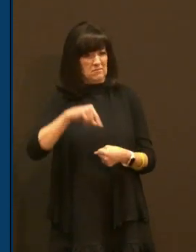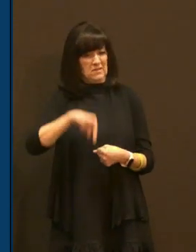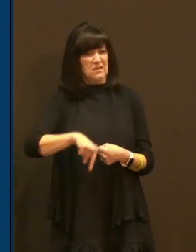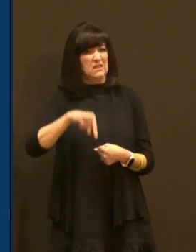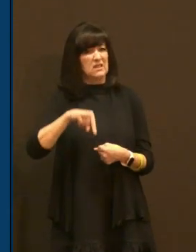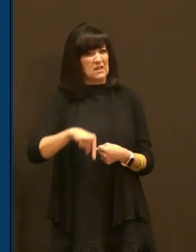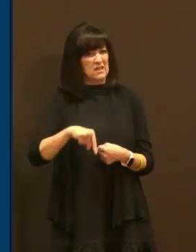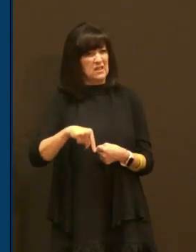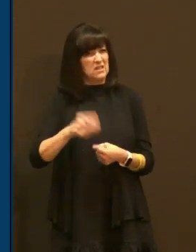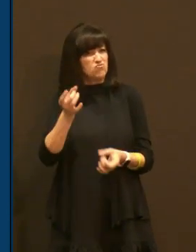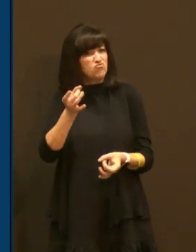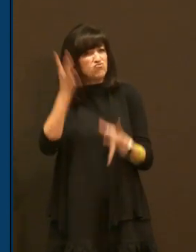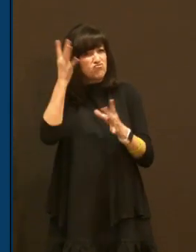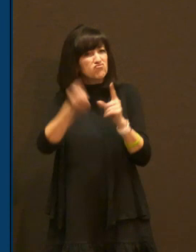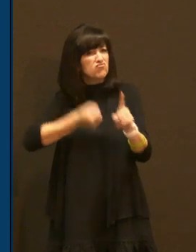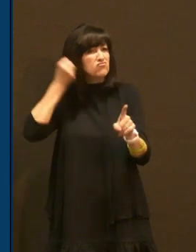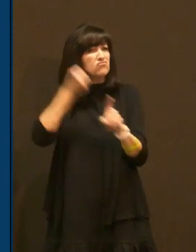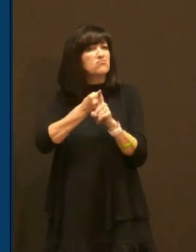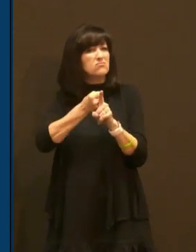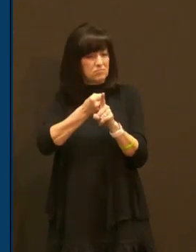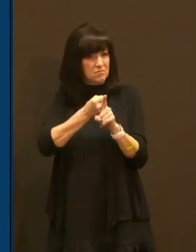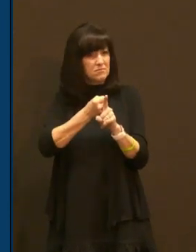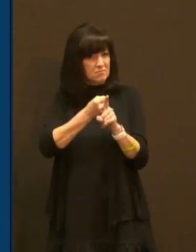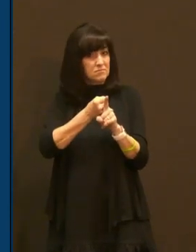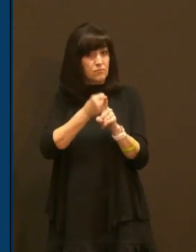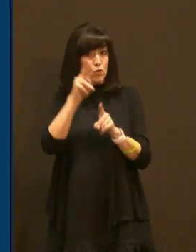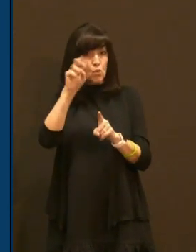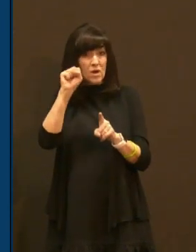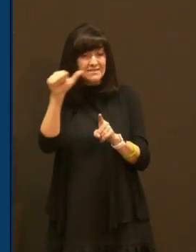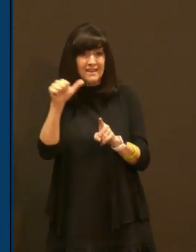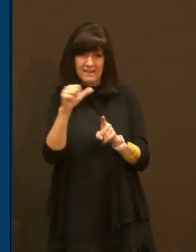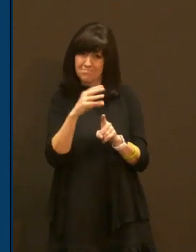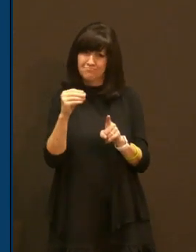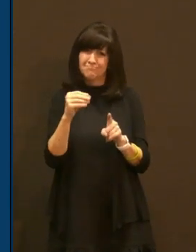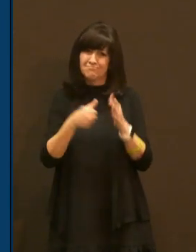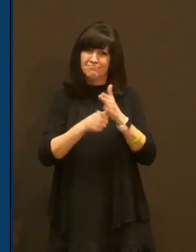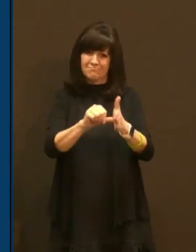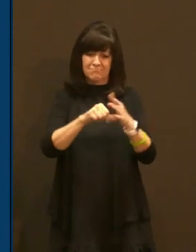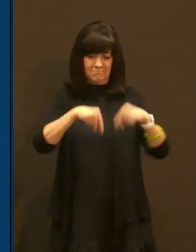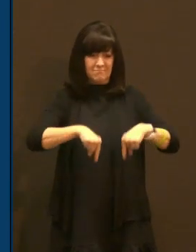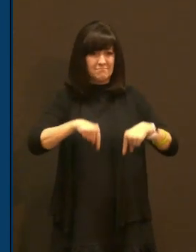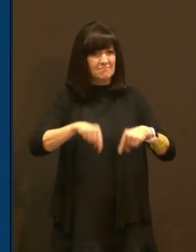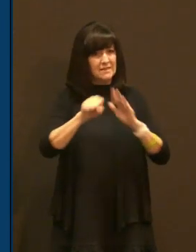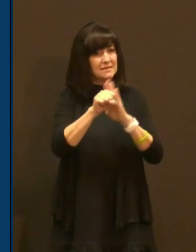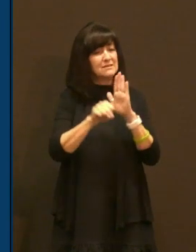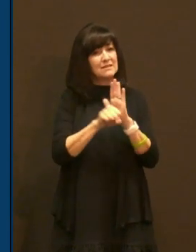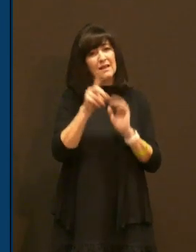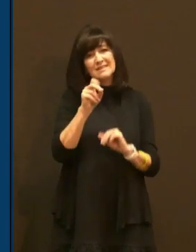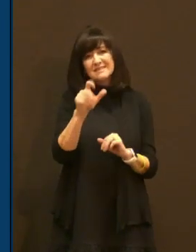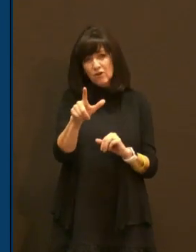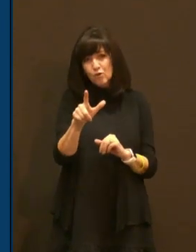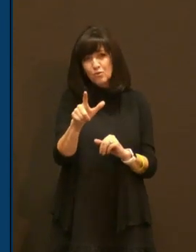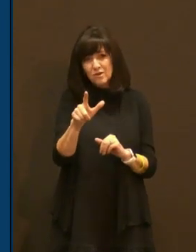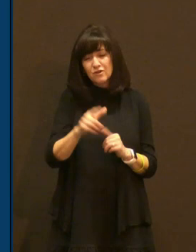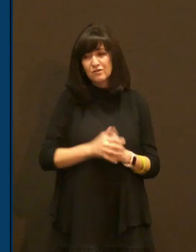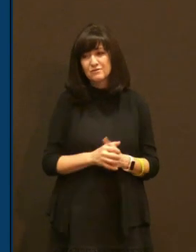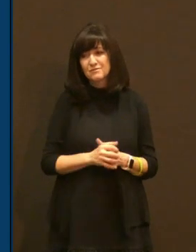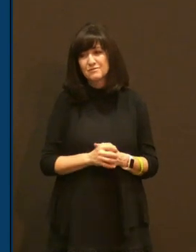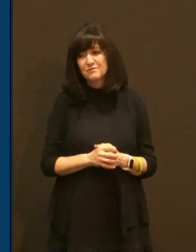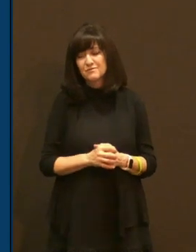in Delaware. So the message there is, let's